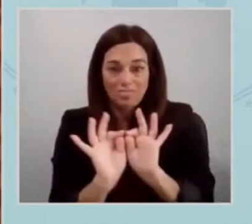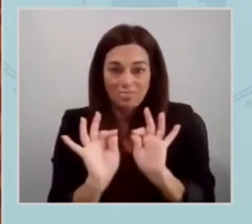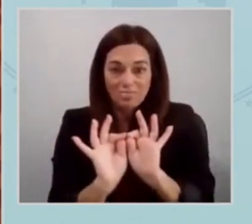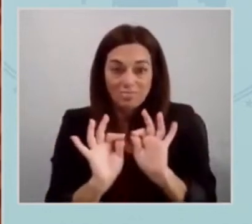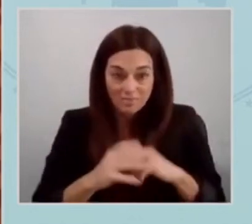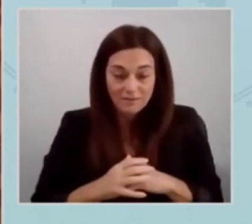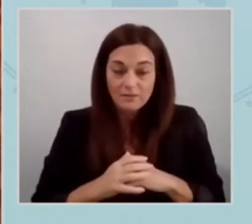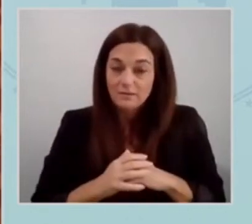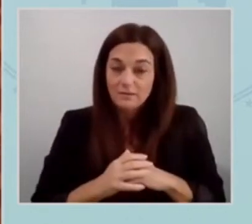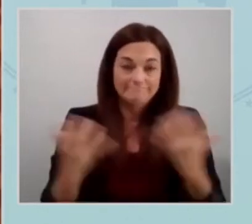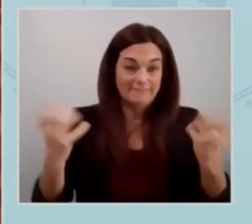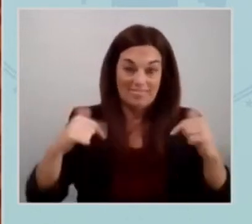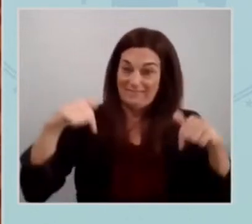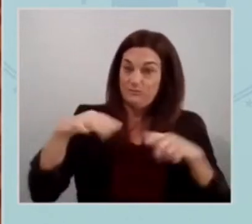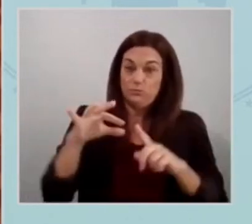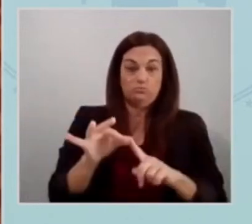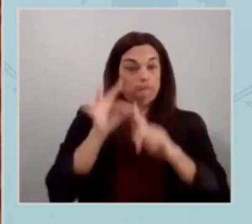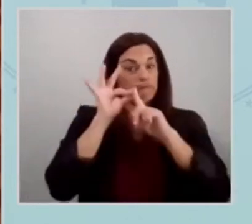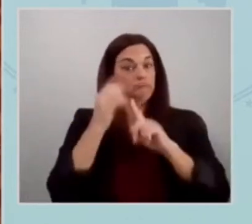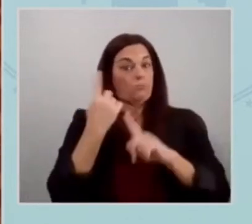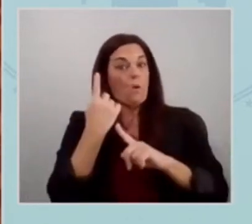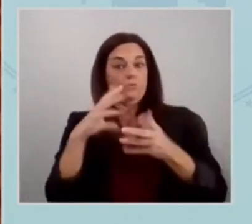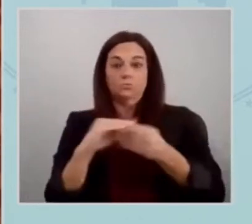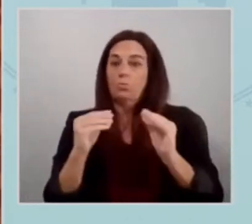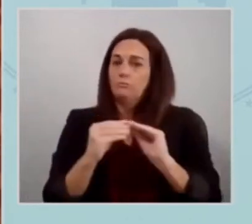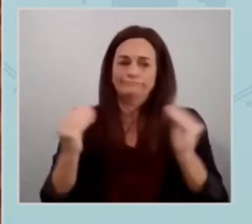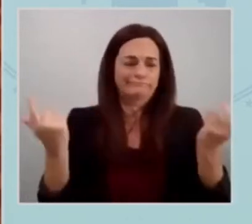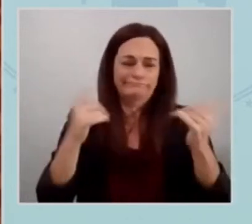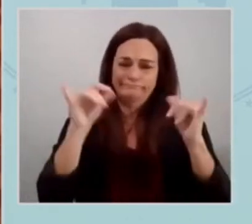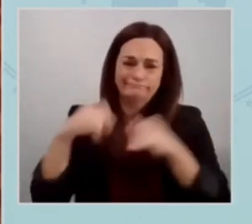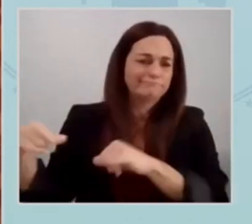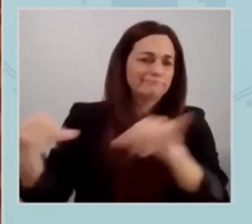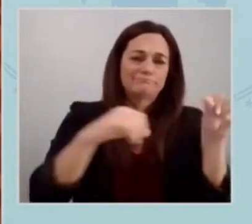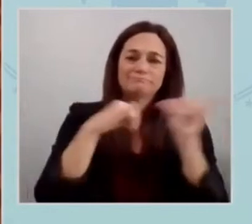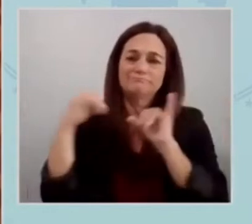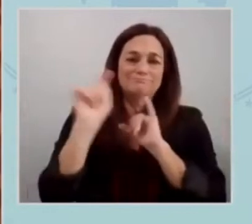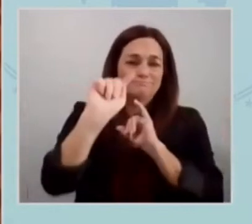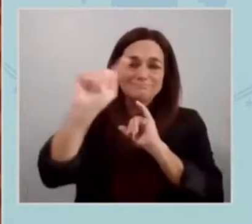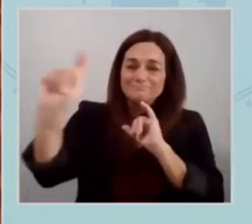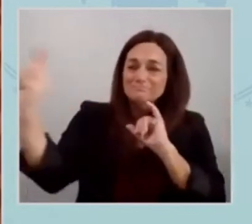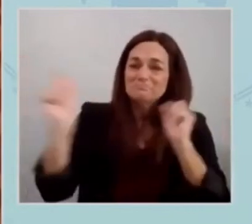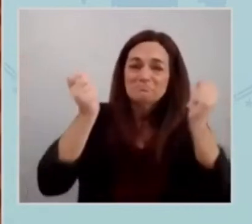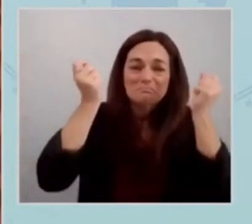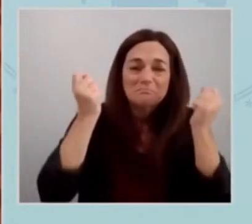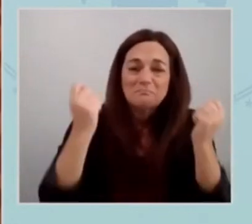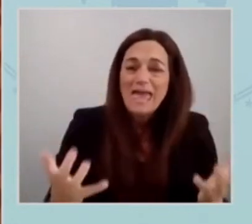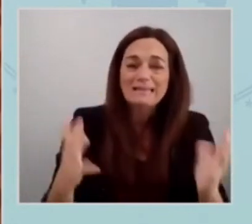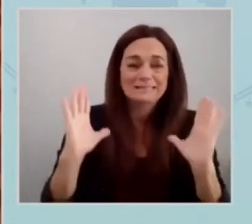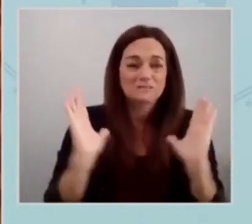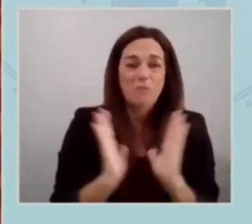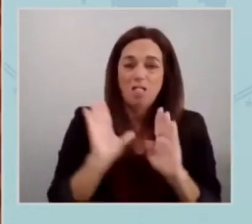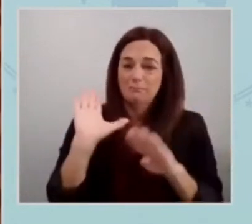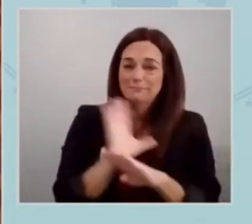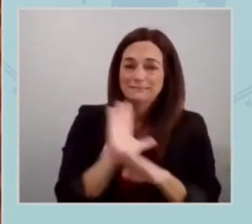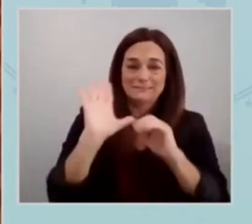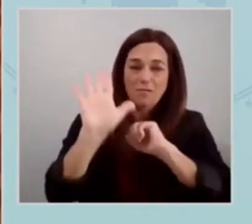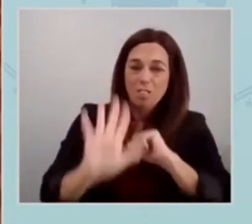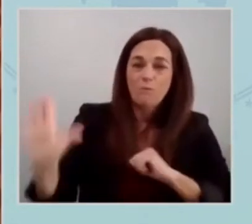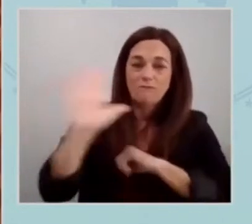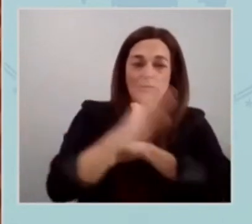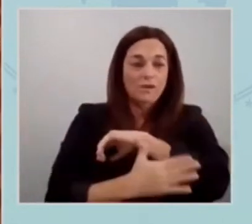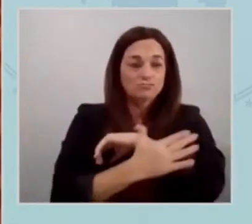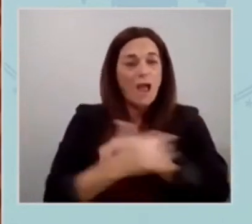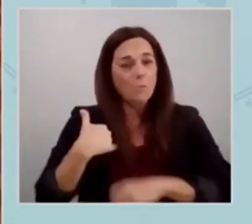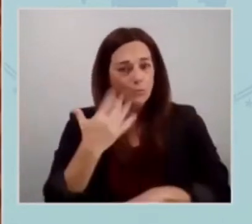$700,000 worth of revenue. Unfortunately, this story isn't unique, not among the 500,000 plus independent restaurants or